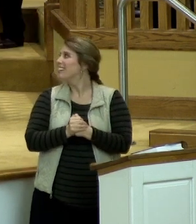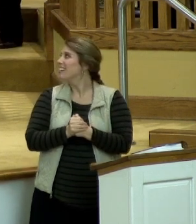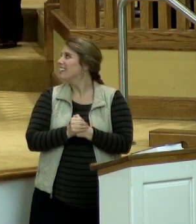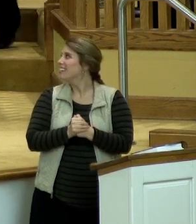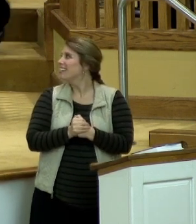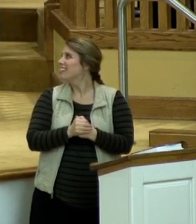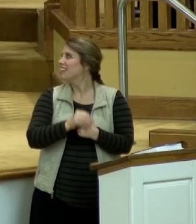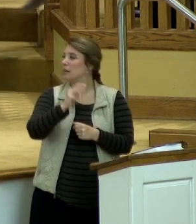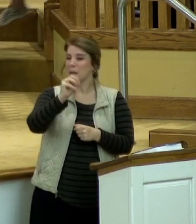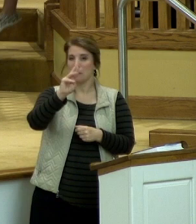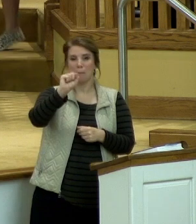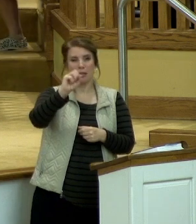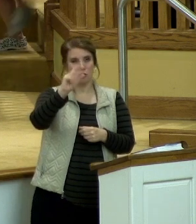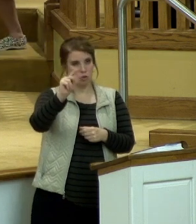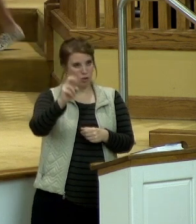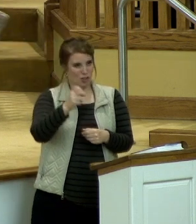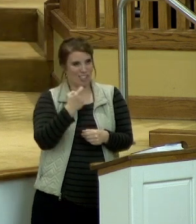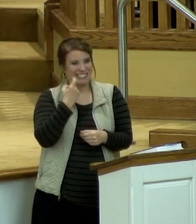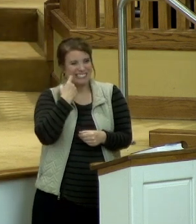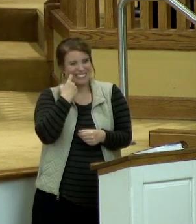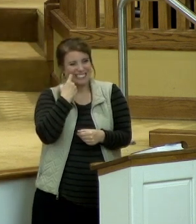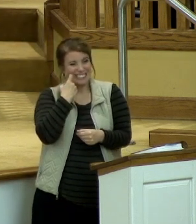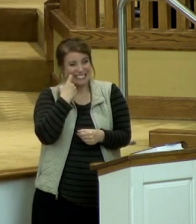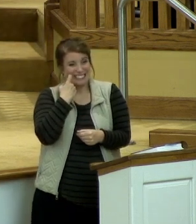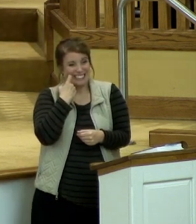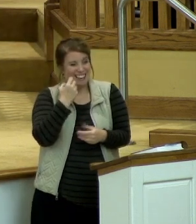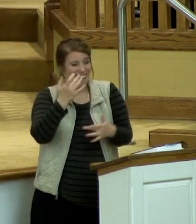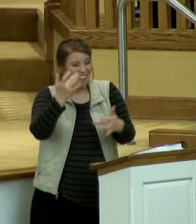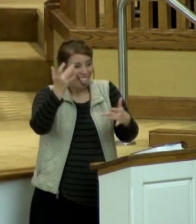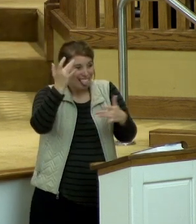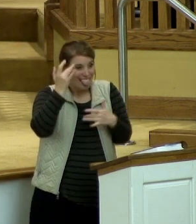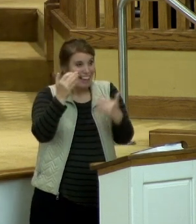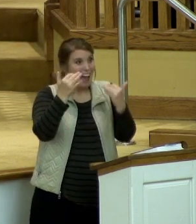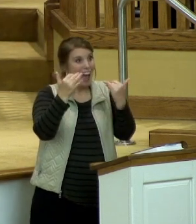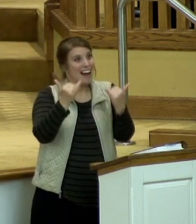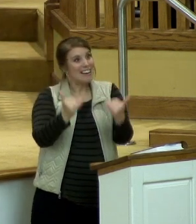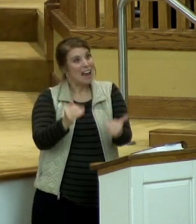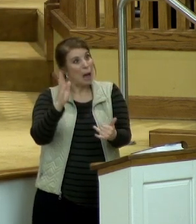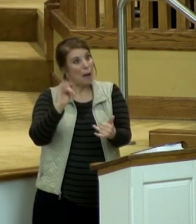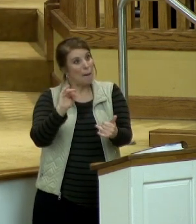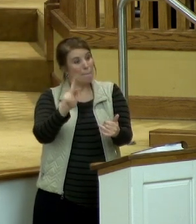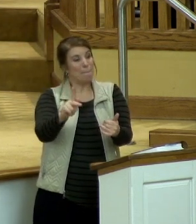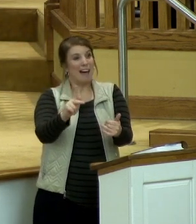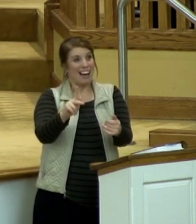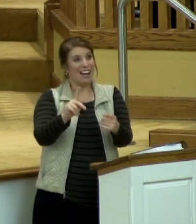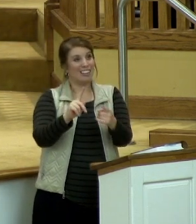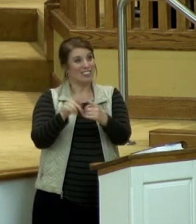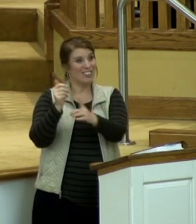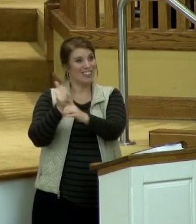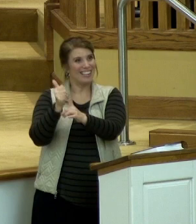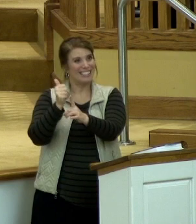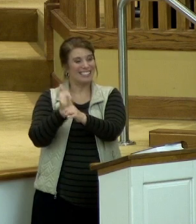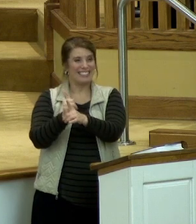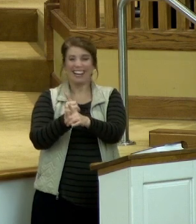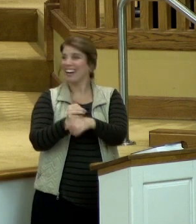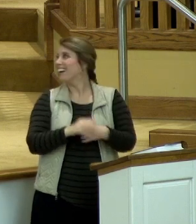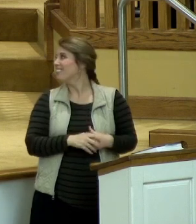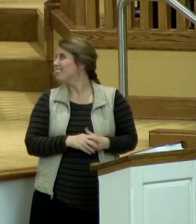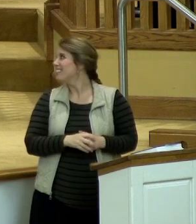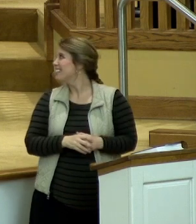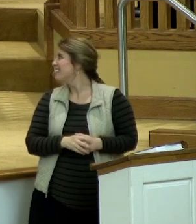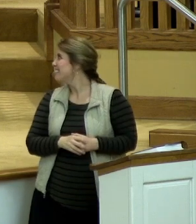is going to be. Mrs. Kunch was very ill a few weeks ago, gave us a scare. And now she's up back to her old ornery self, telling people off and had her old ways.